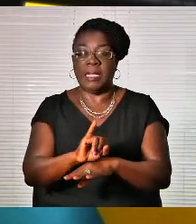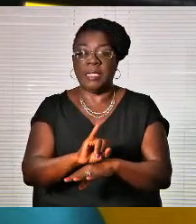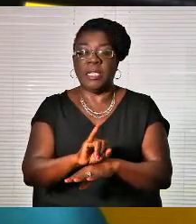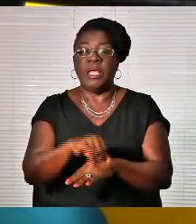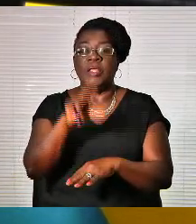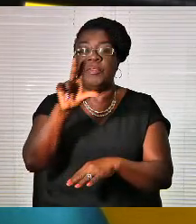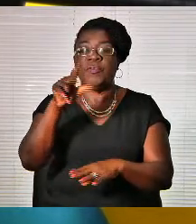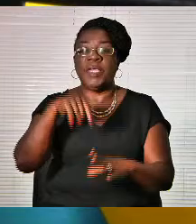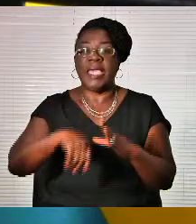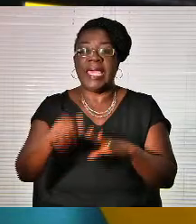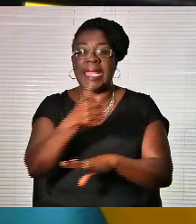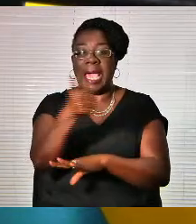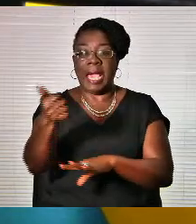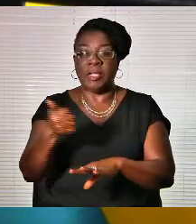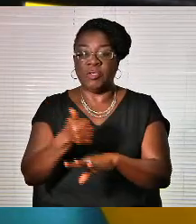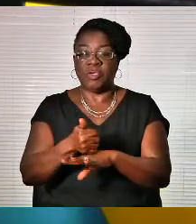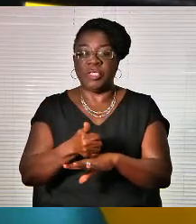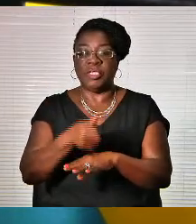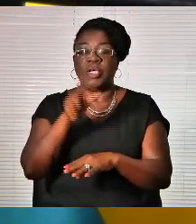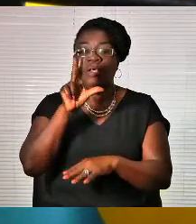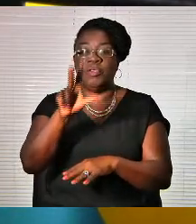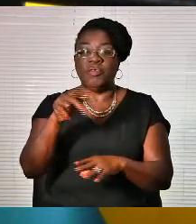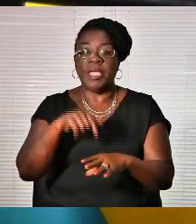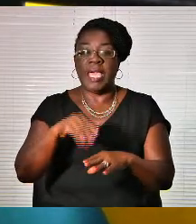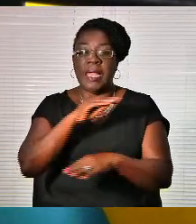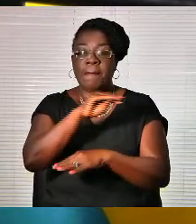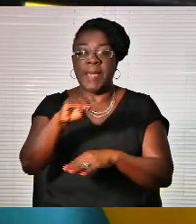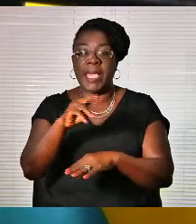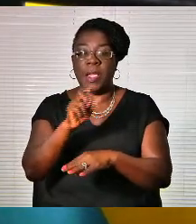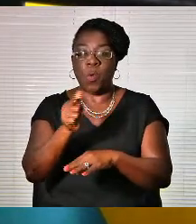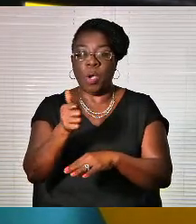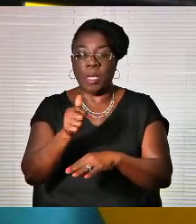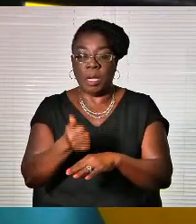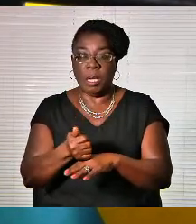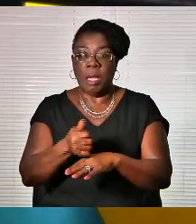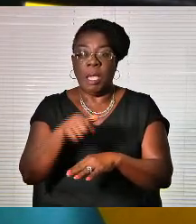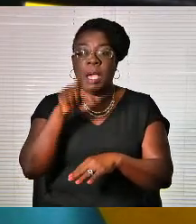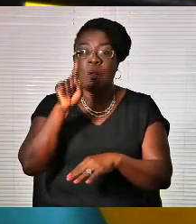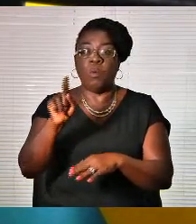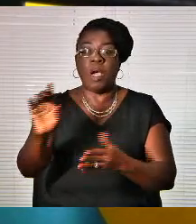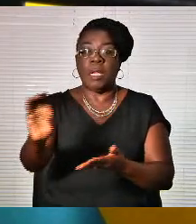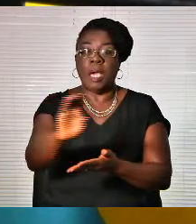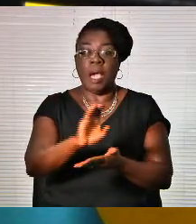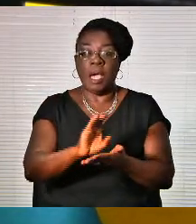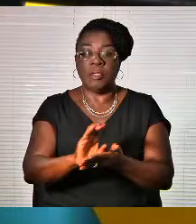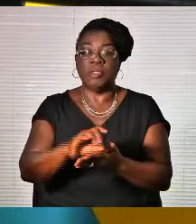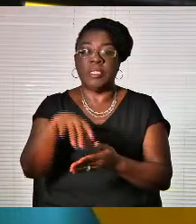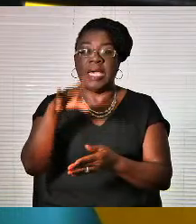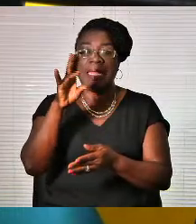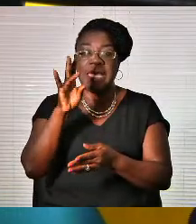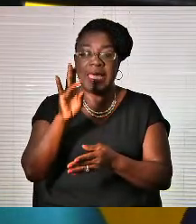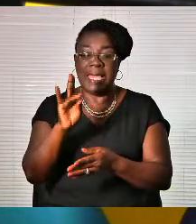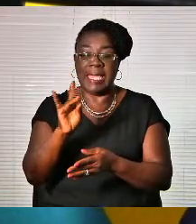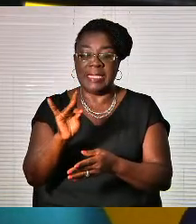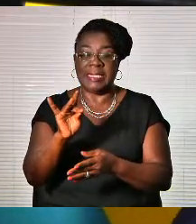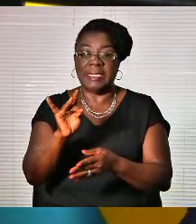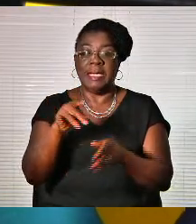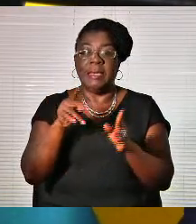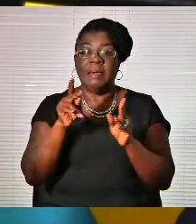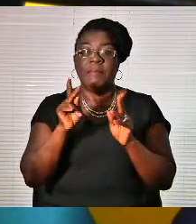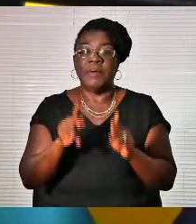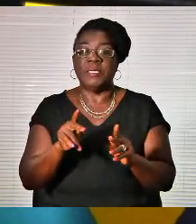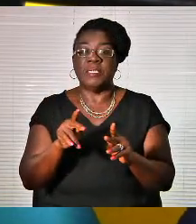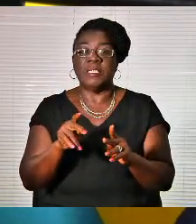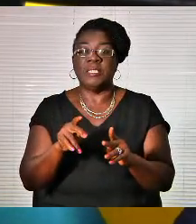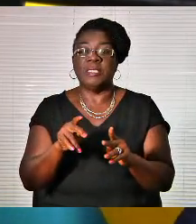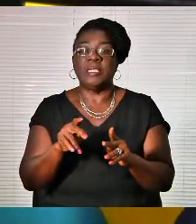in Andros, 3 in Maguana, and 108 cases, the